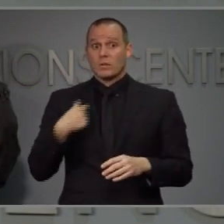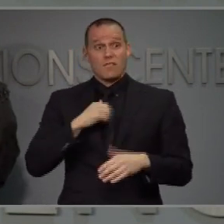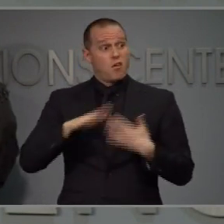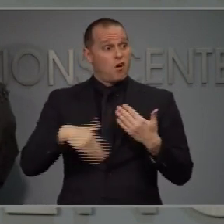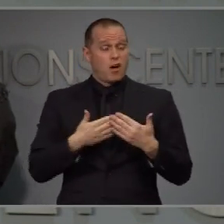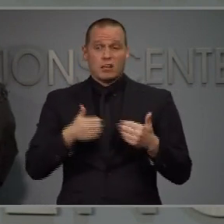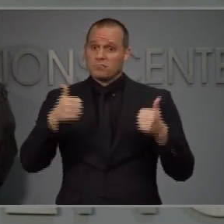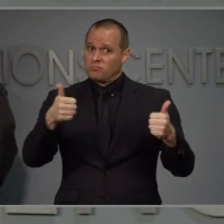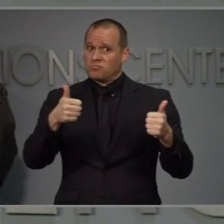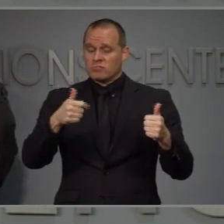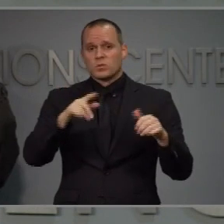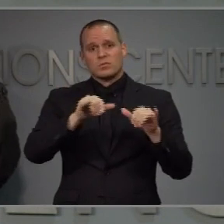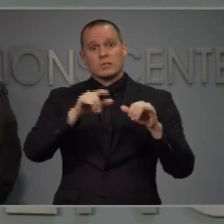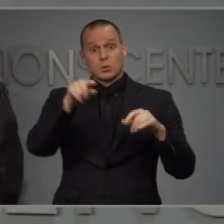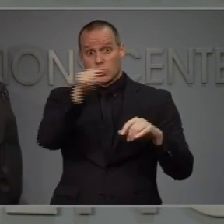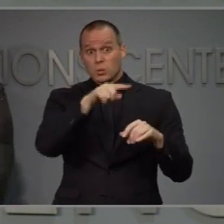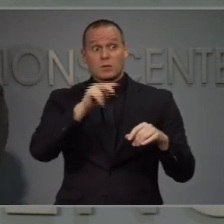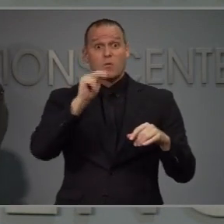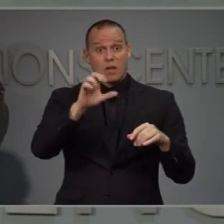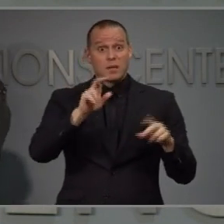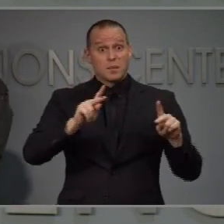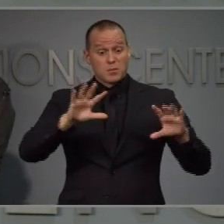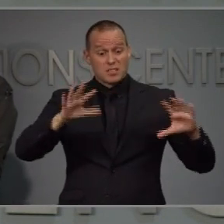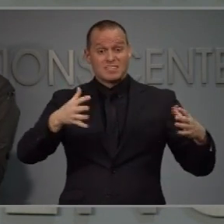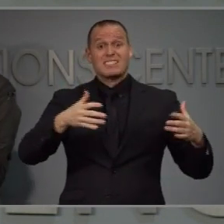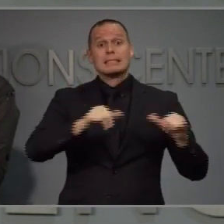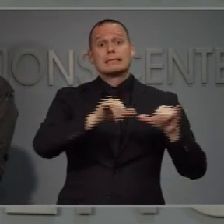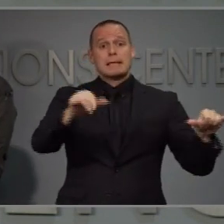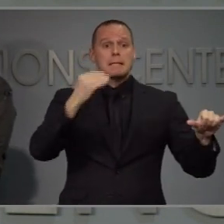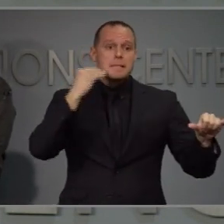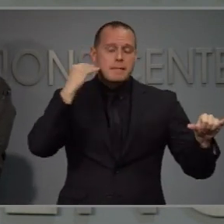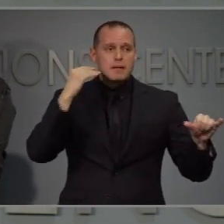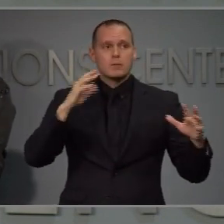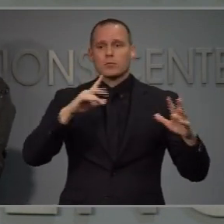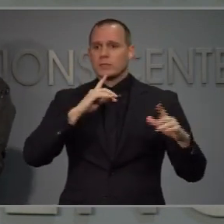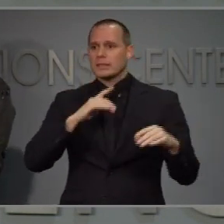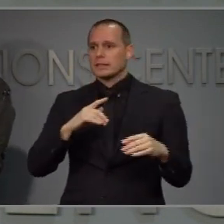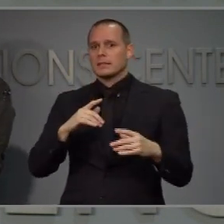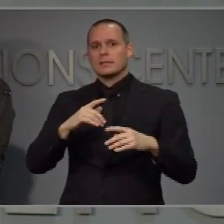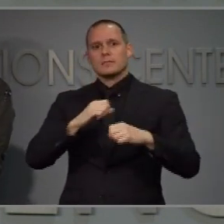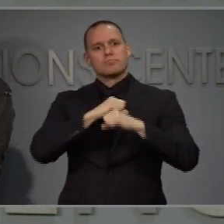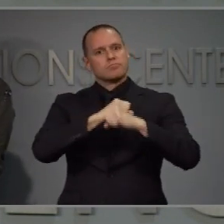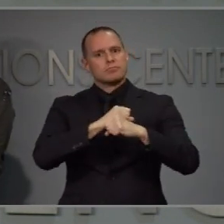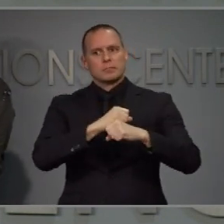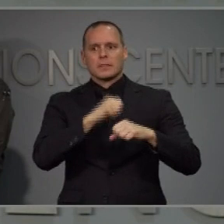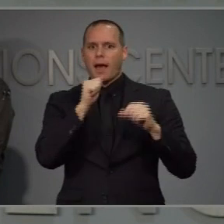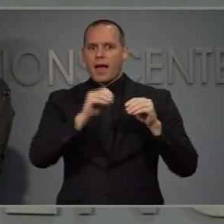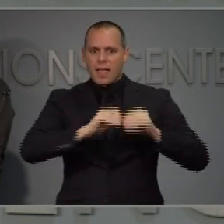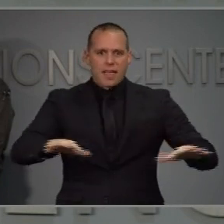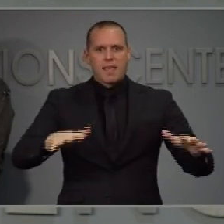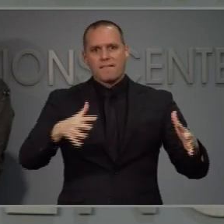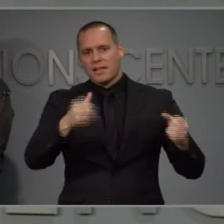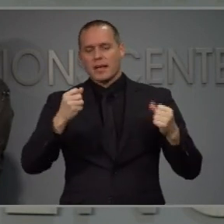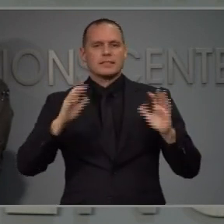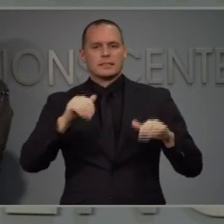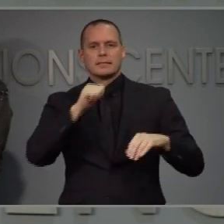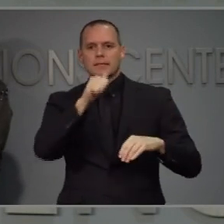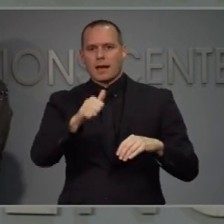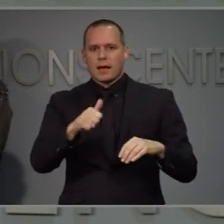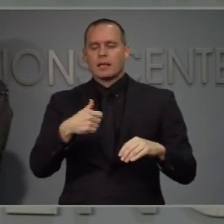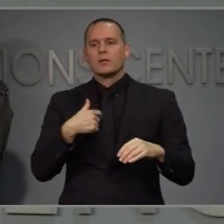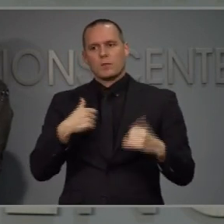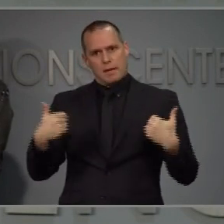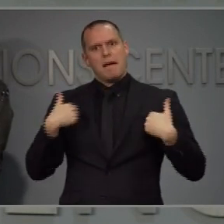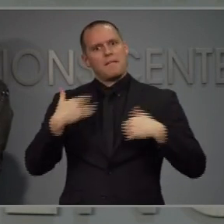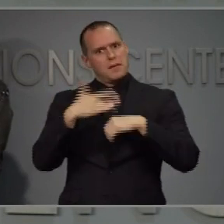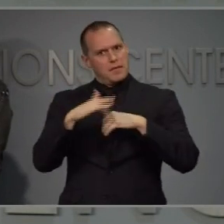curve, and we've done a good job with available hospital beds, which was something that we wanted as we anticipated